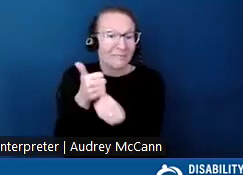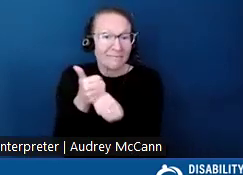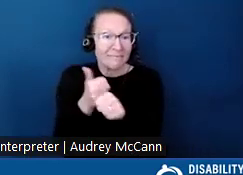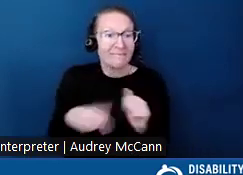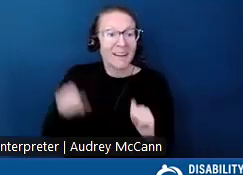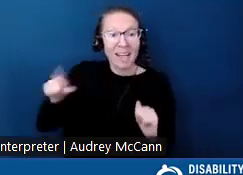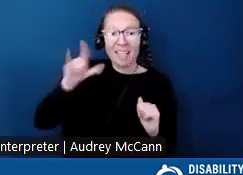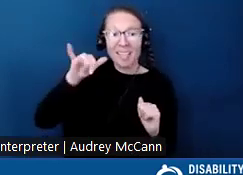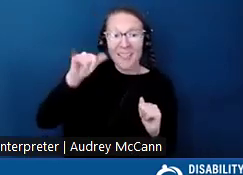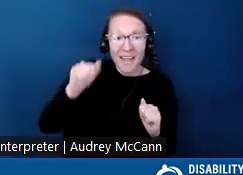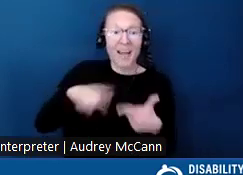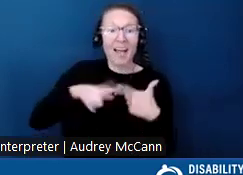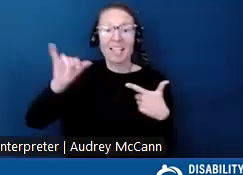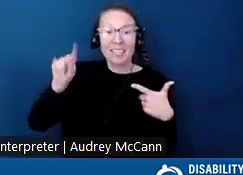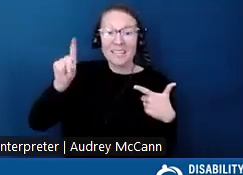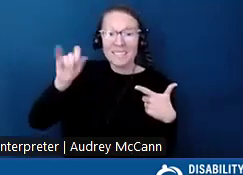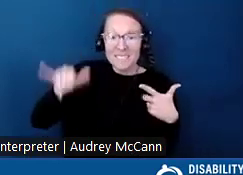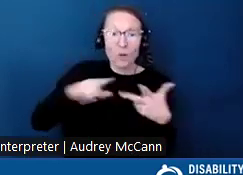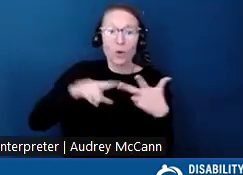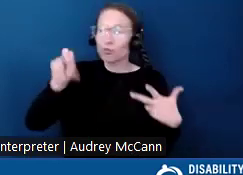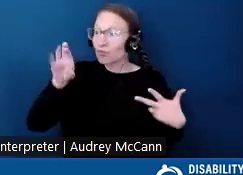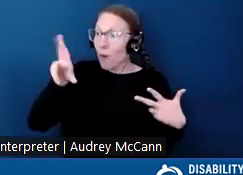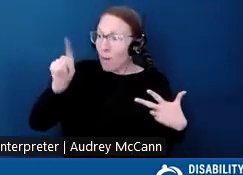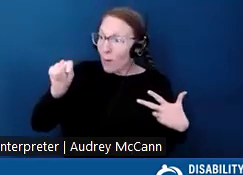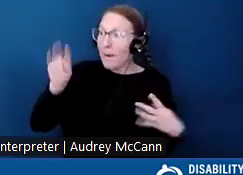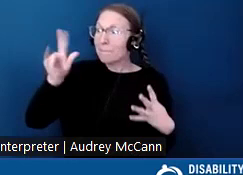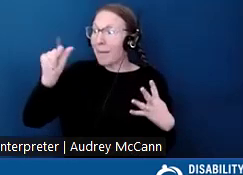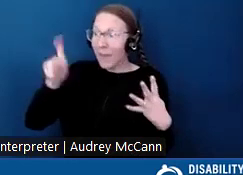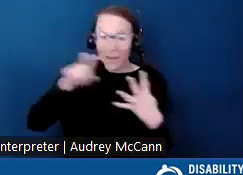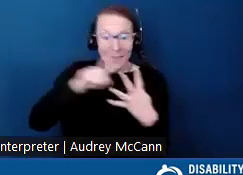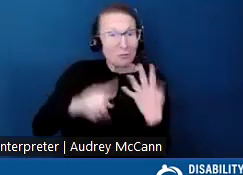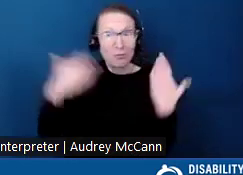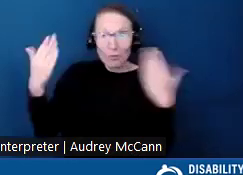Lindsay, Robert, and Blake, I invite you all to join on